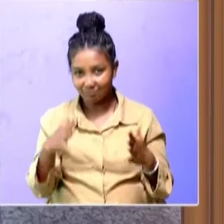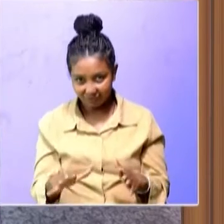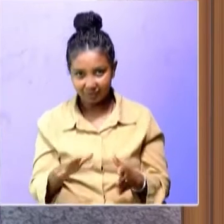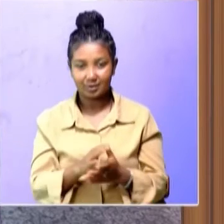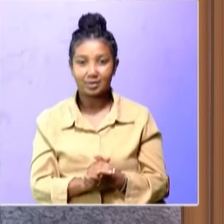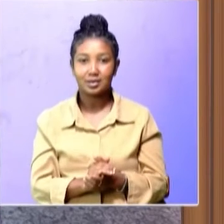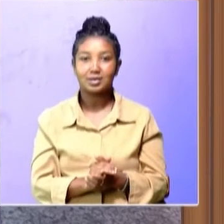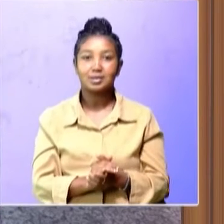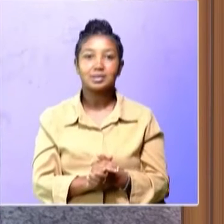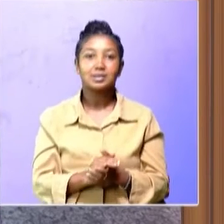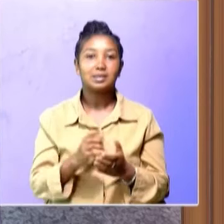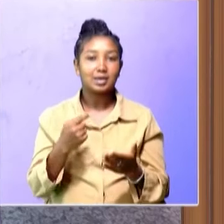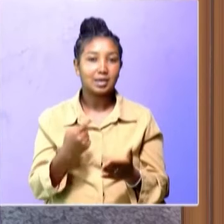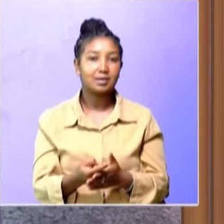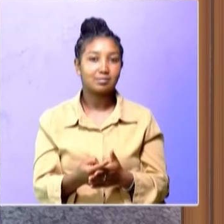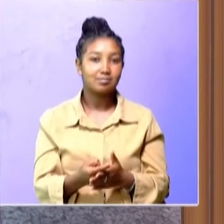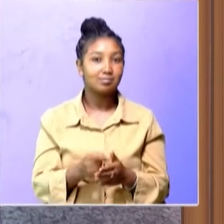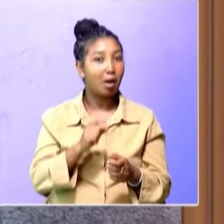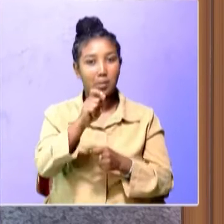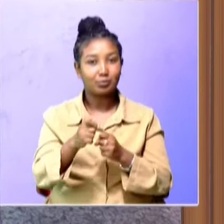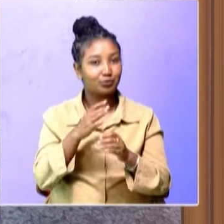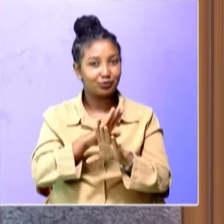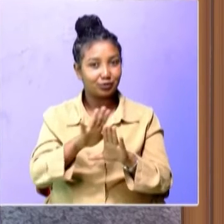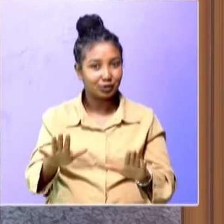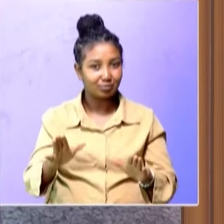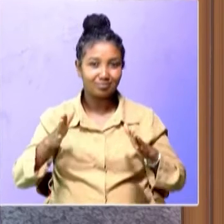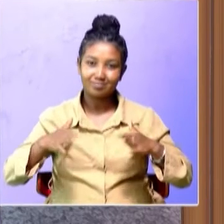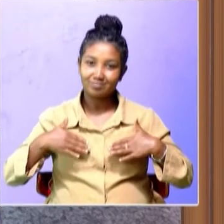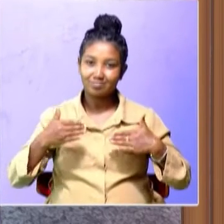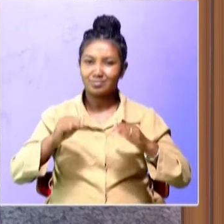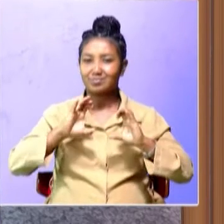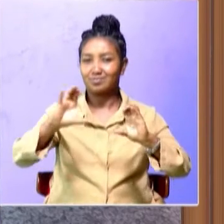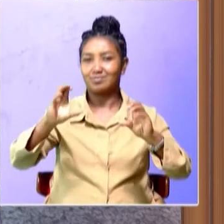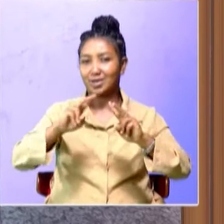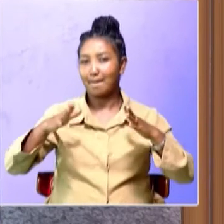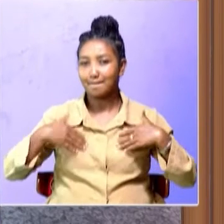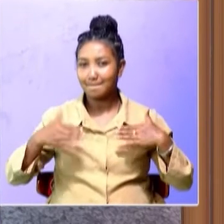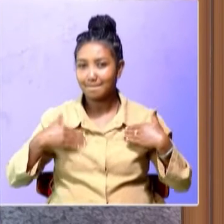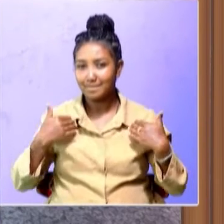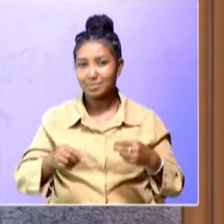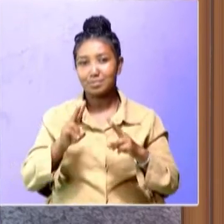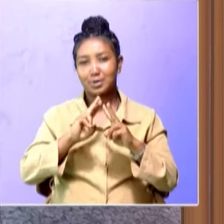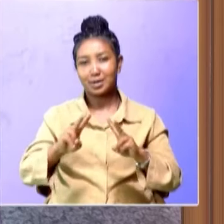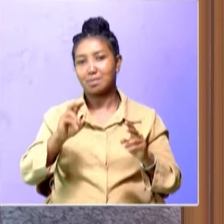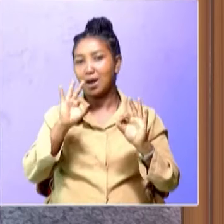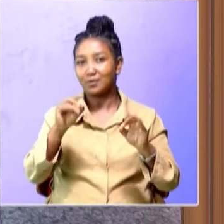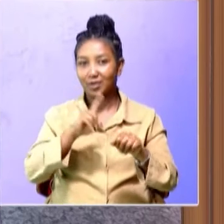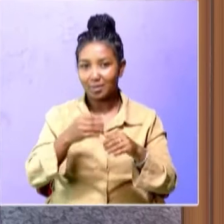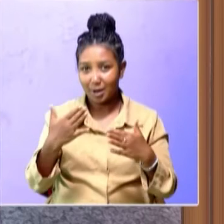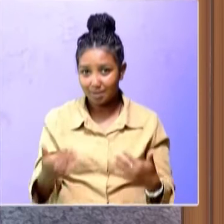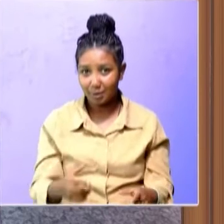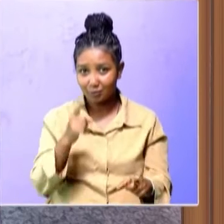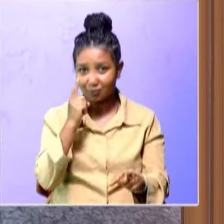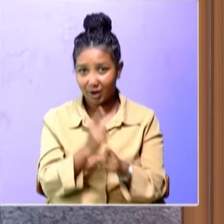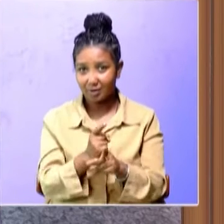for today. Actually, that's all what I have for the year. I enjoyed teaching you on television. I really had a great time. I'm sure